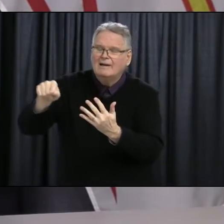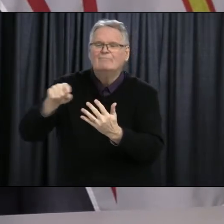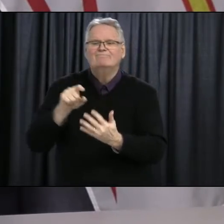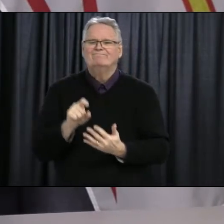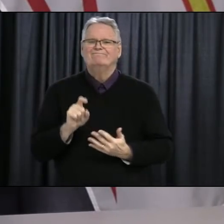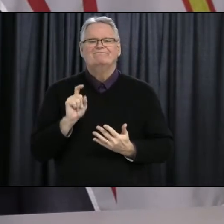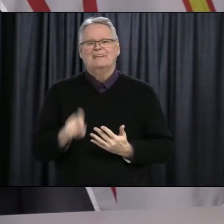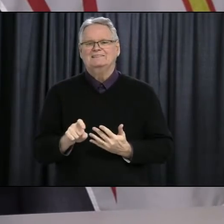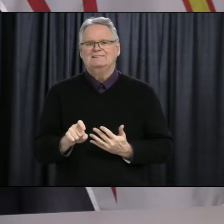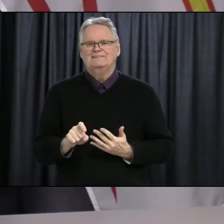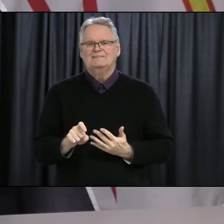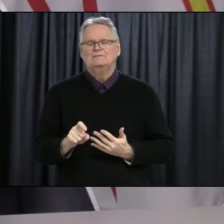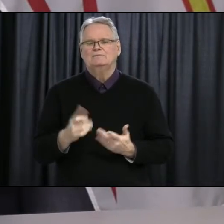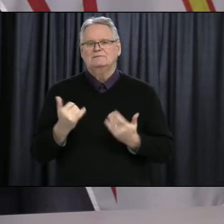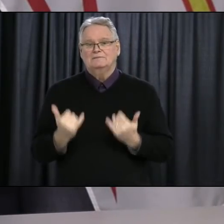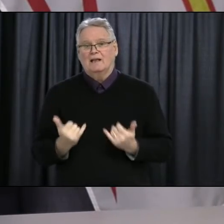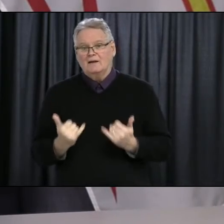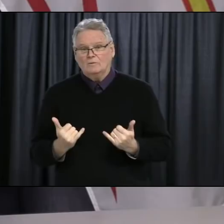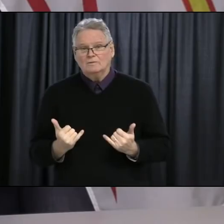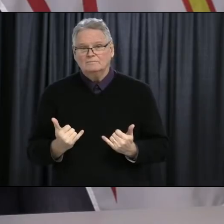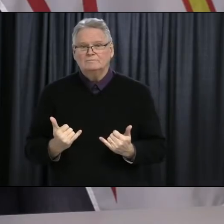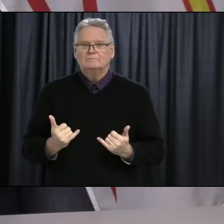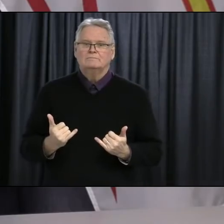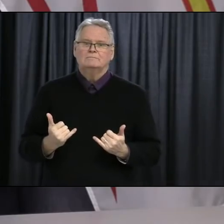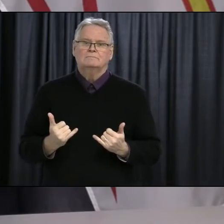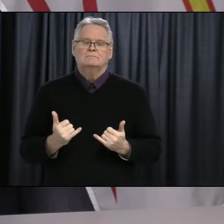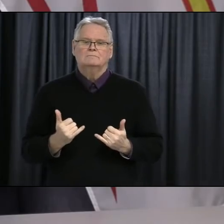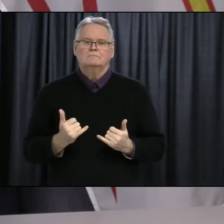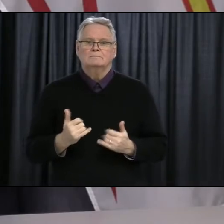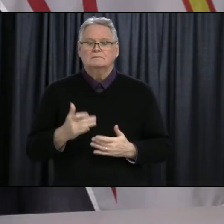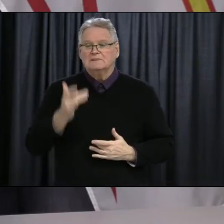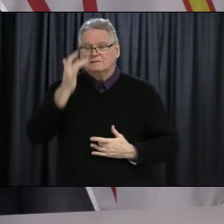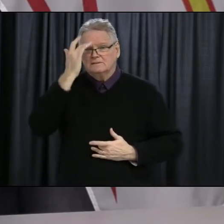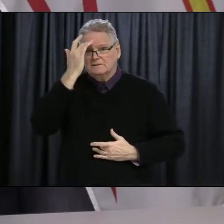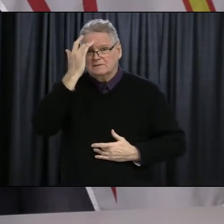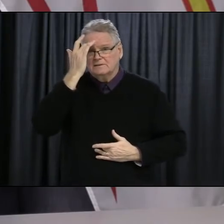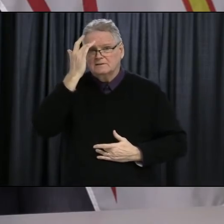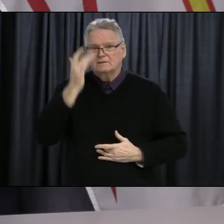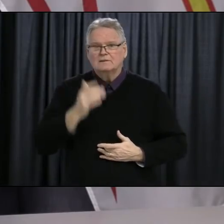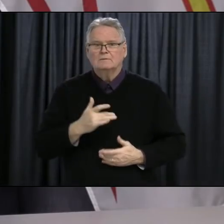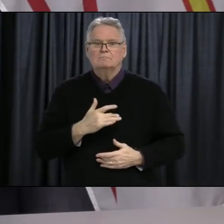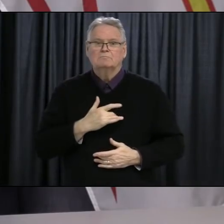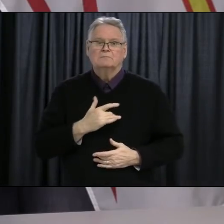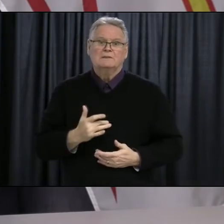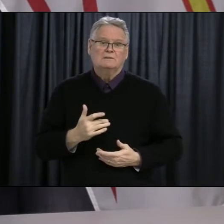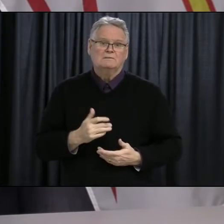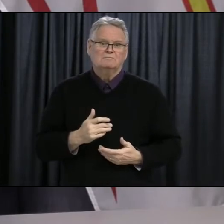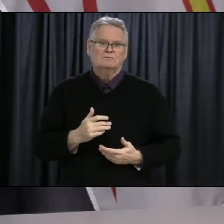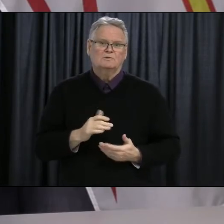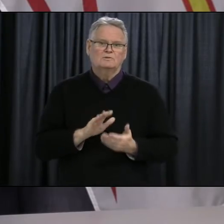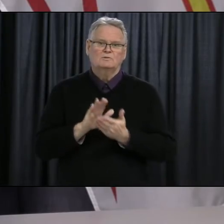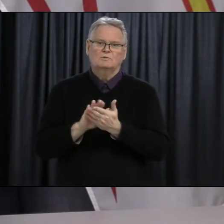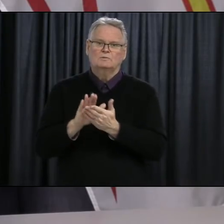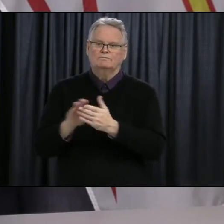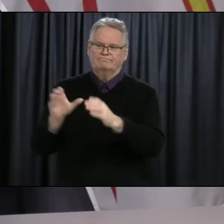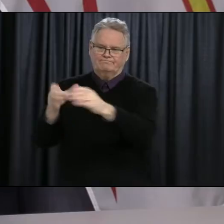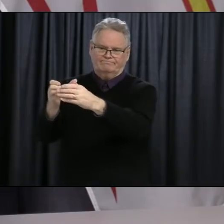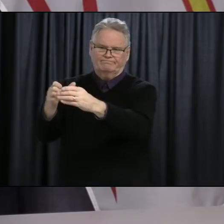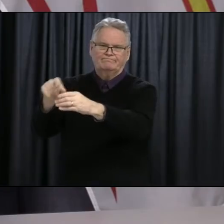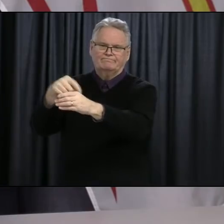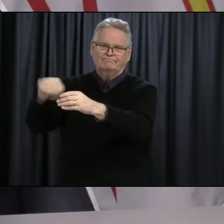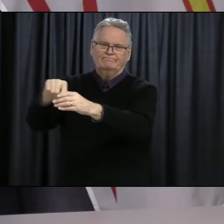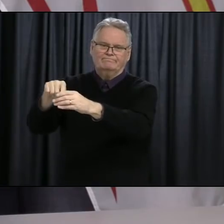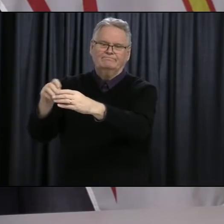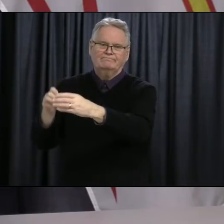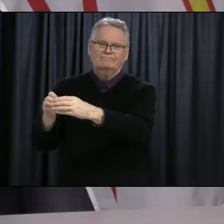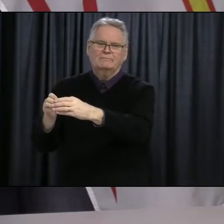that most of the cases are within one school, and certainly there's a lot of